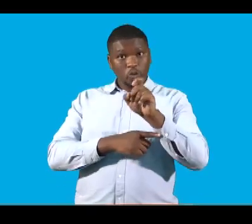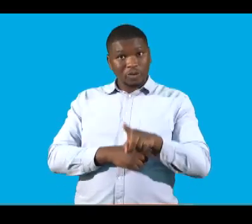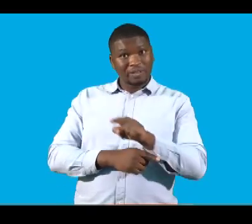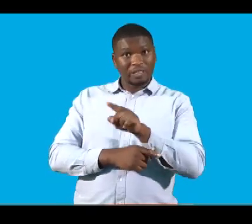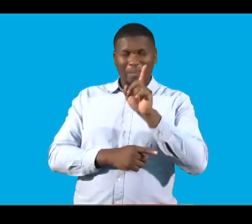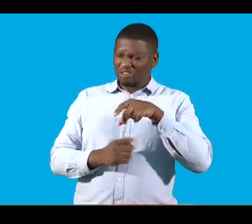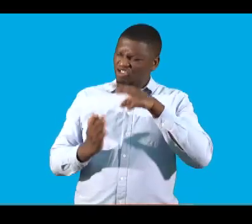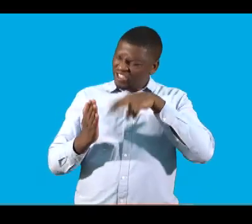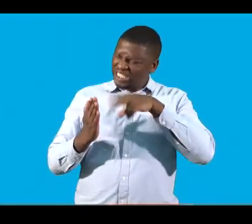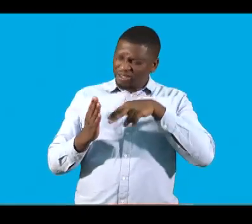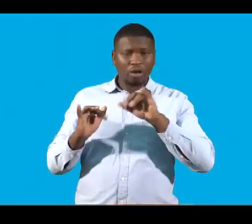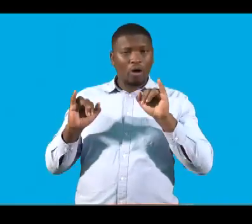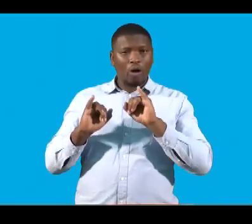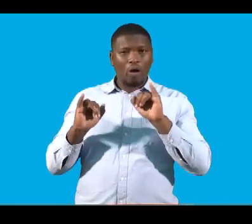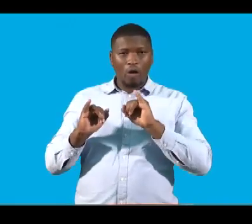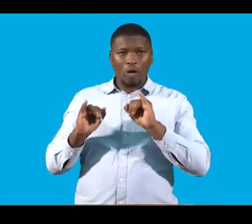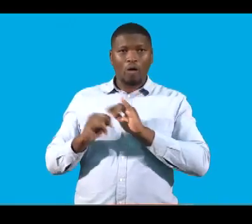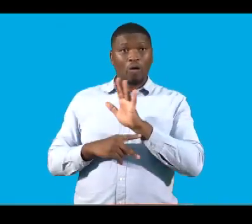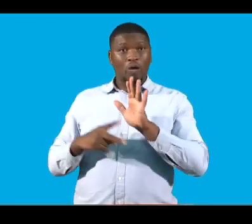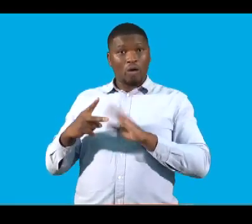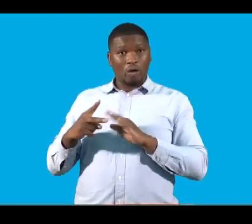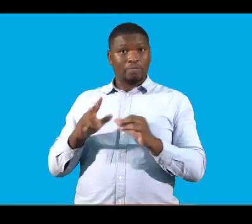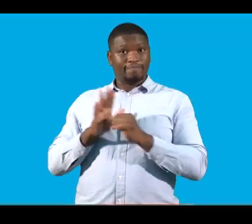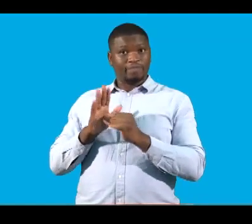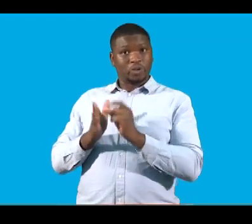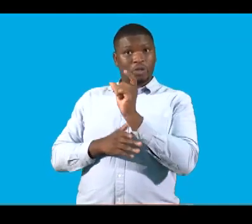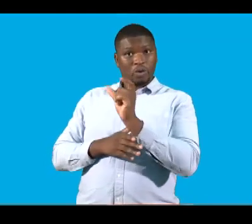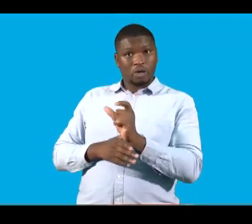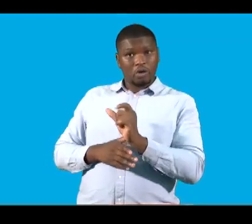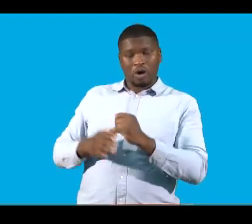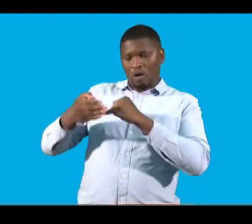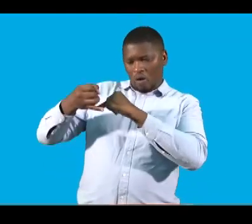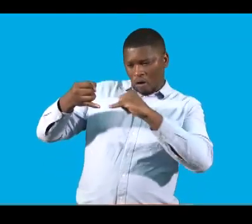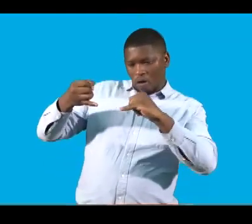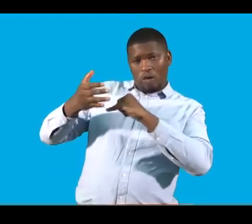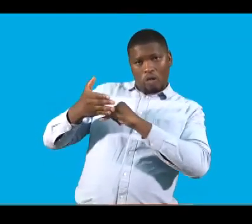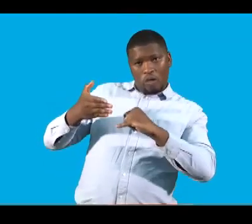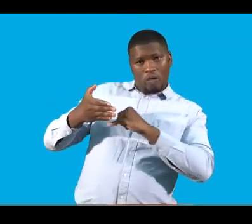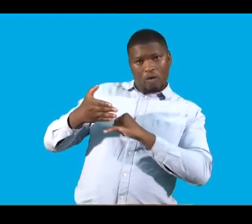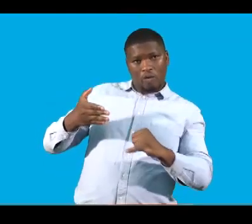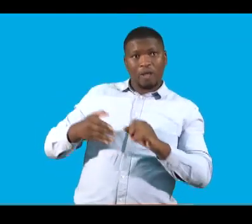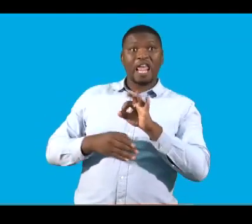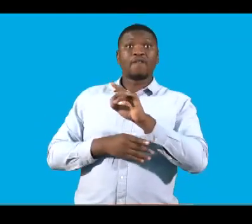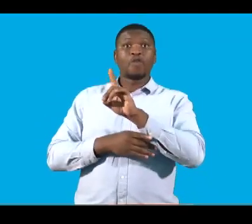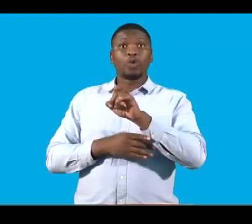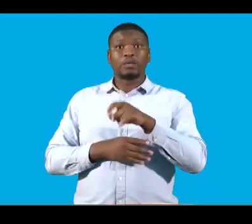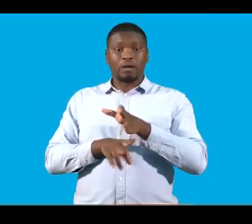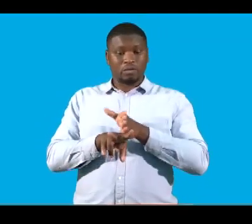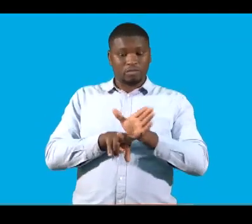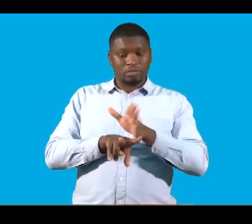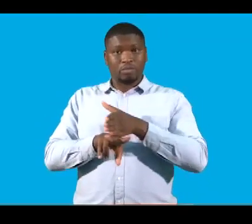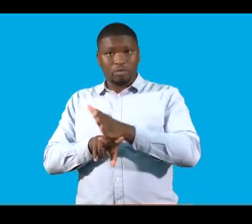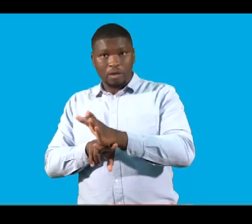Read the question very carefully, then underline the keywords of the topic. If the question is requiring you to address